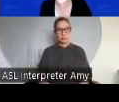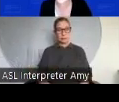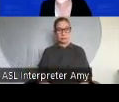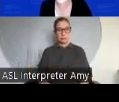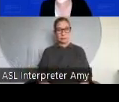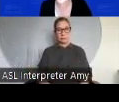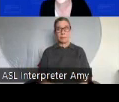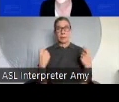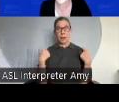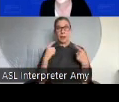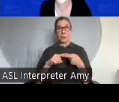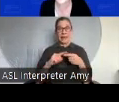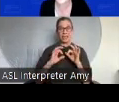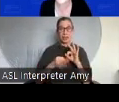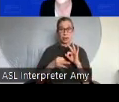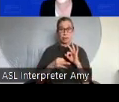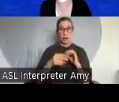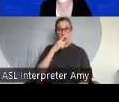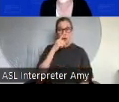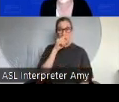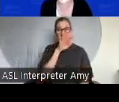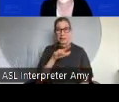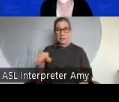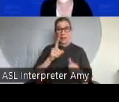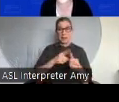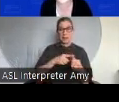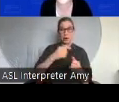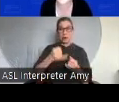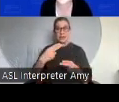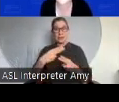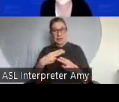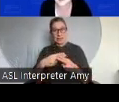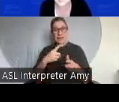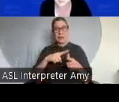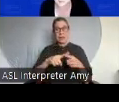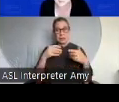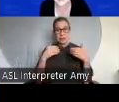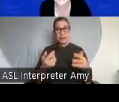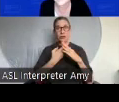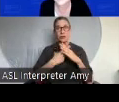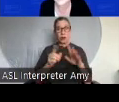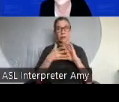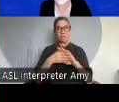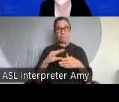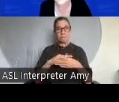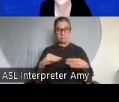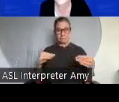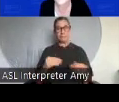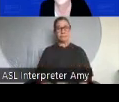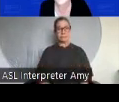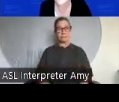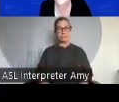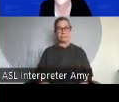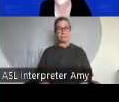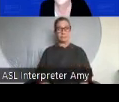And Spanish interpreter, if you could spell Johnny's first and last name for us before you begin the comment. And Maura, I